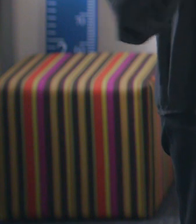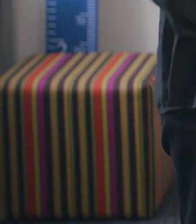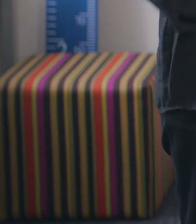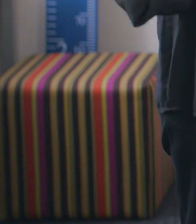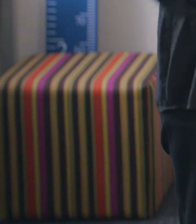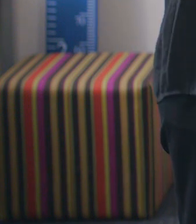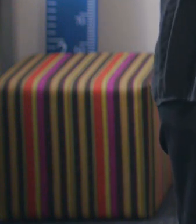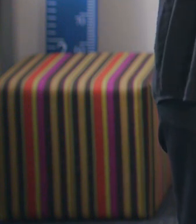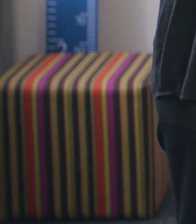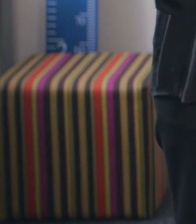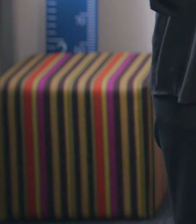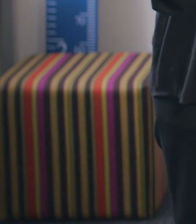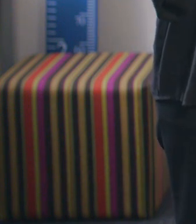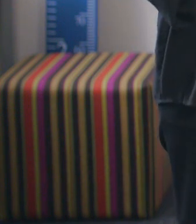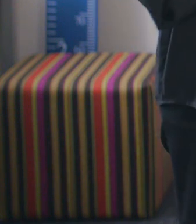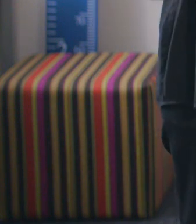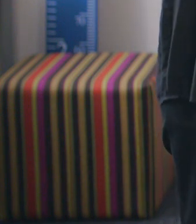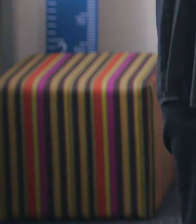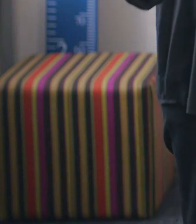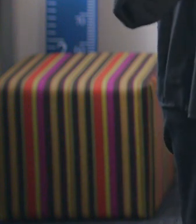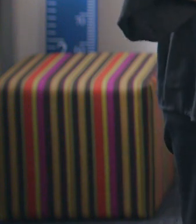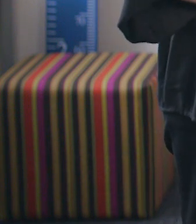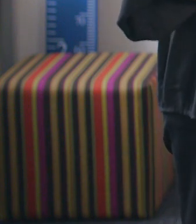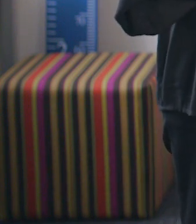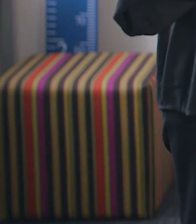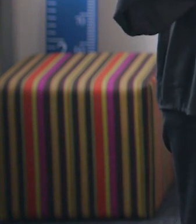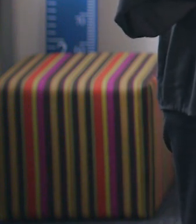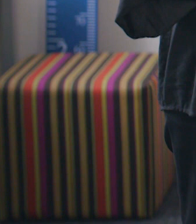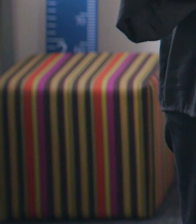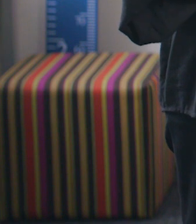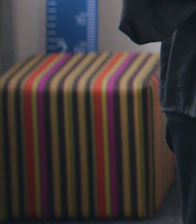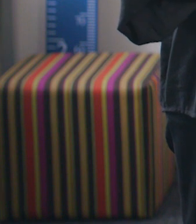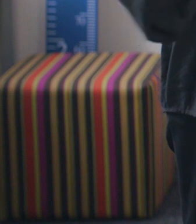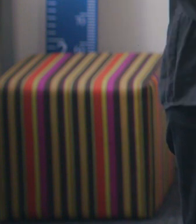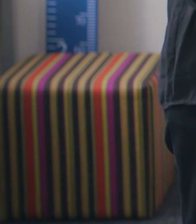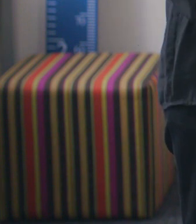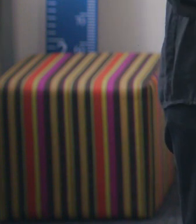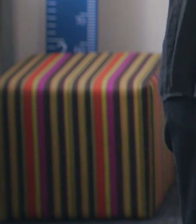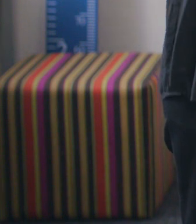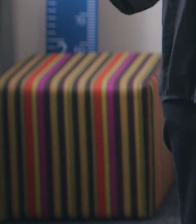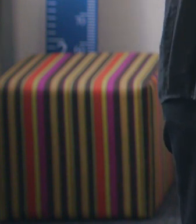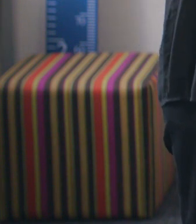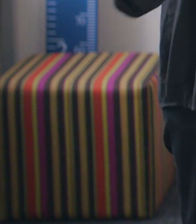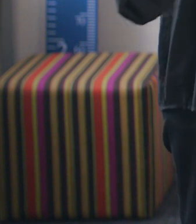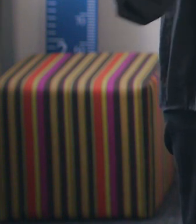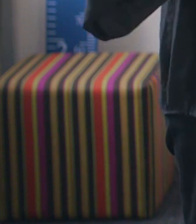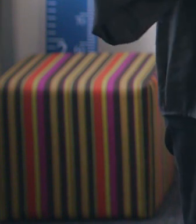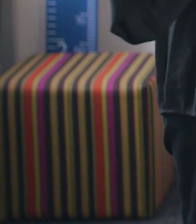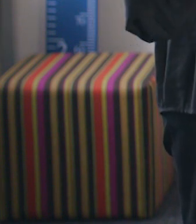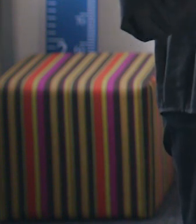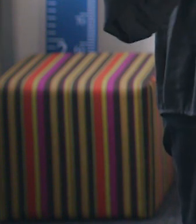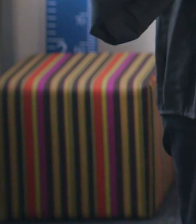our concentration as well as keeping us calm? We're going to practice some tummy breathing